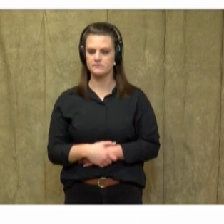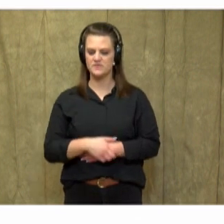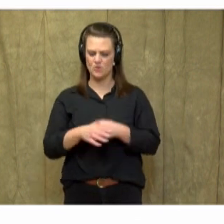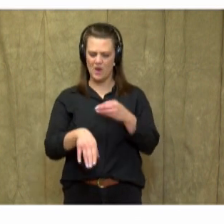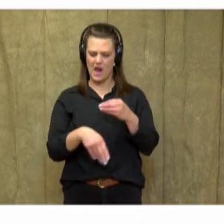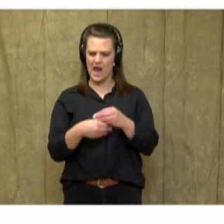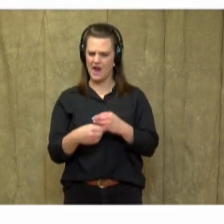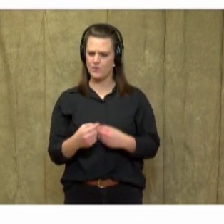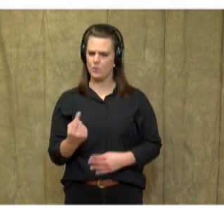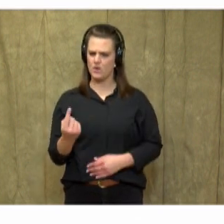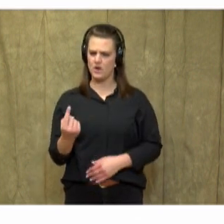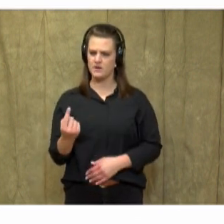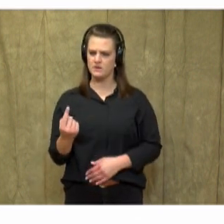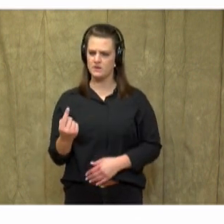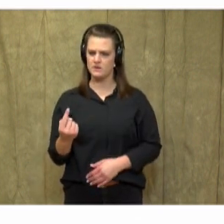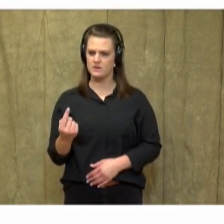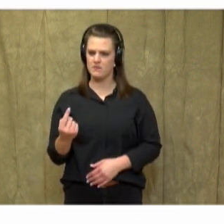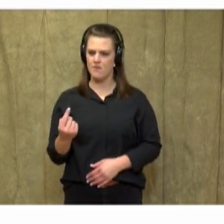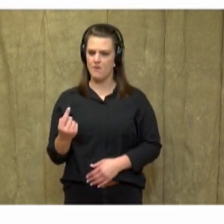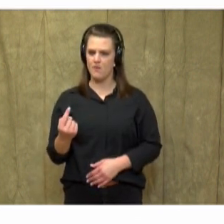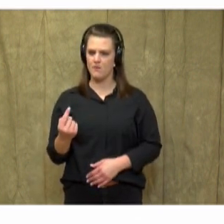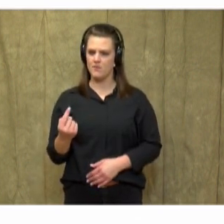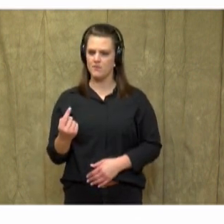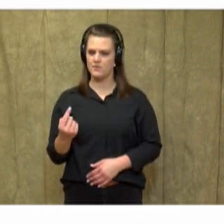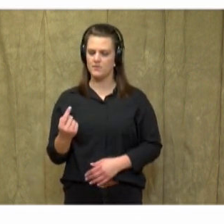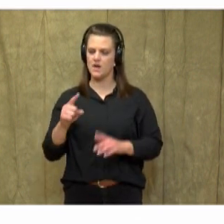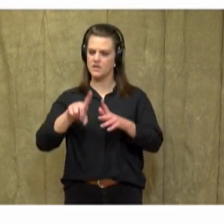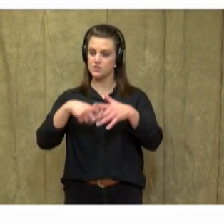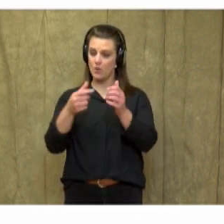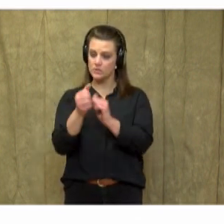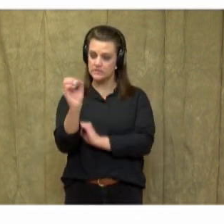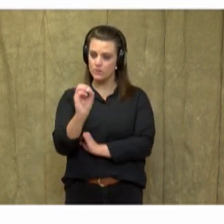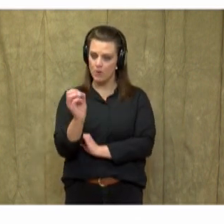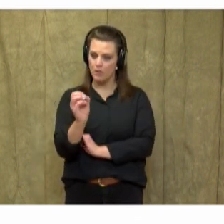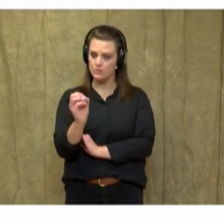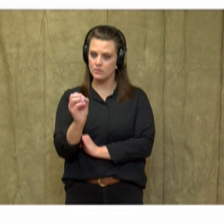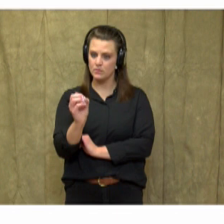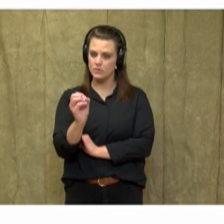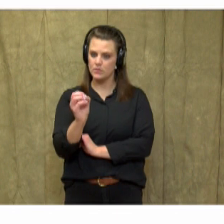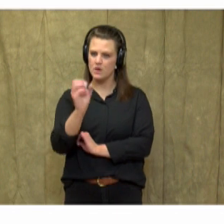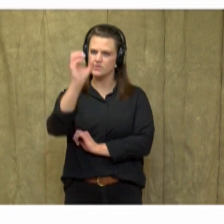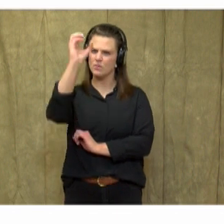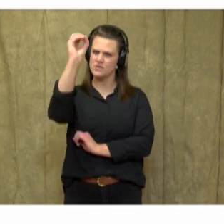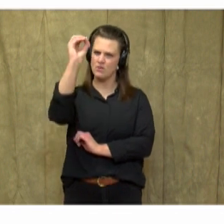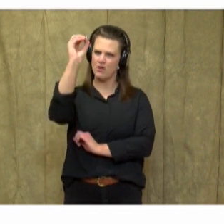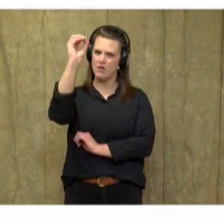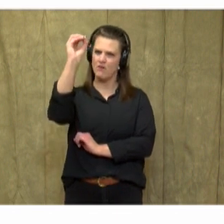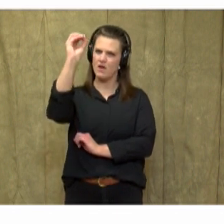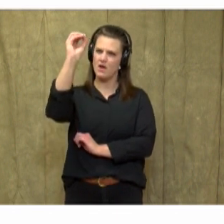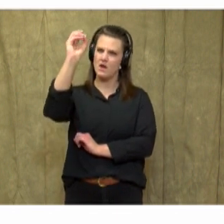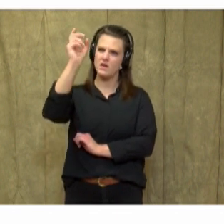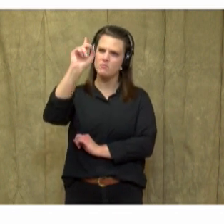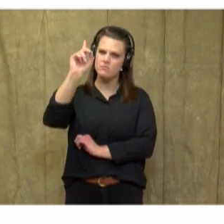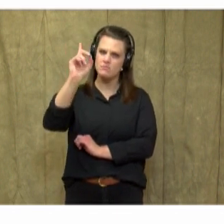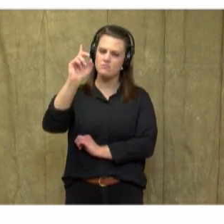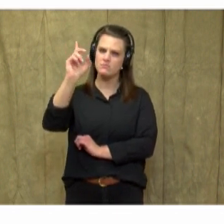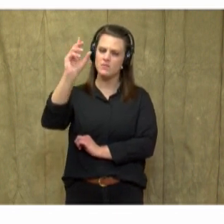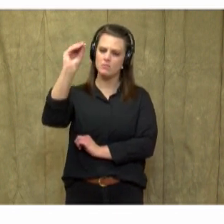add 1, and we're going to start at 0, can we fill in our pattern